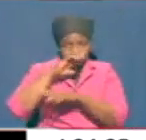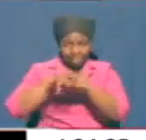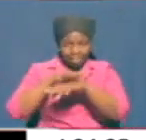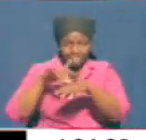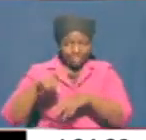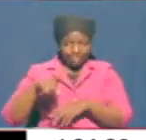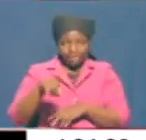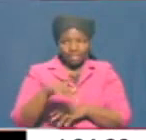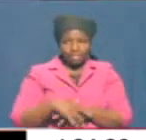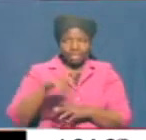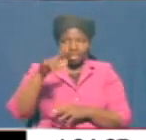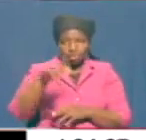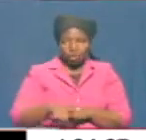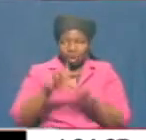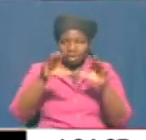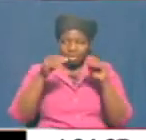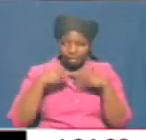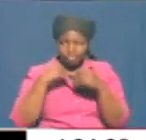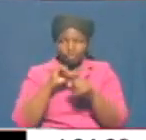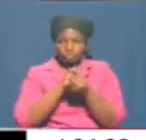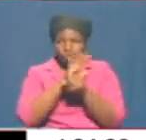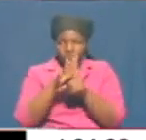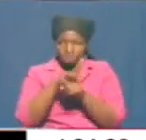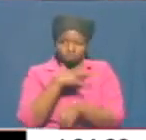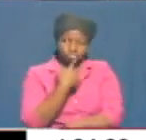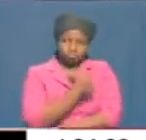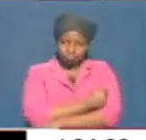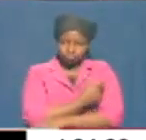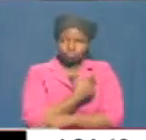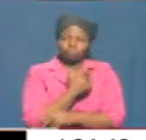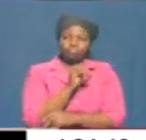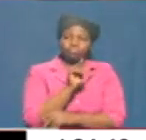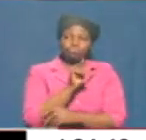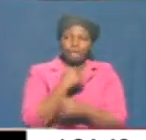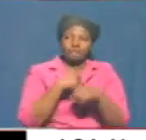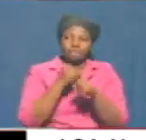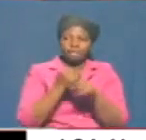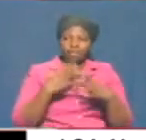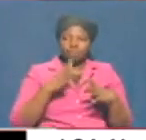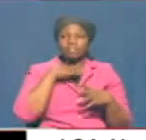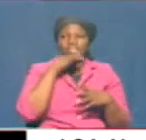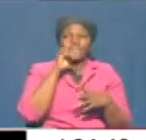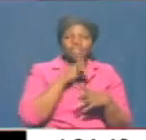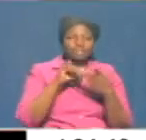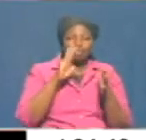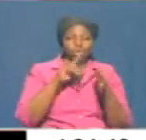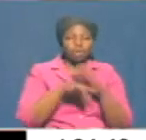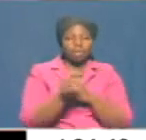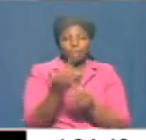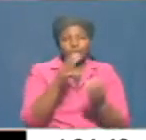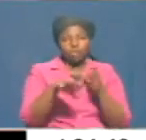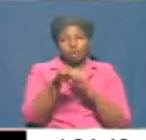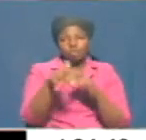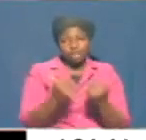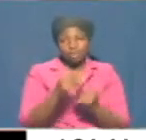The low uptake of the COVID-19 vaccination has led to a rise in mortality rate among residents in Baringo. The county is now ranking third